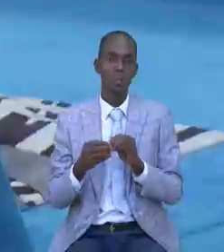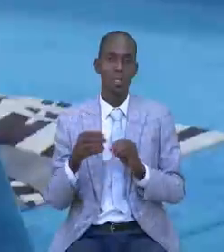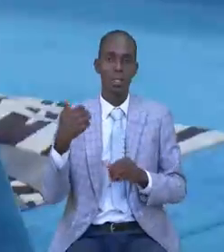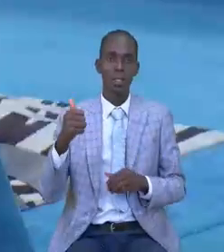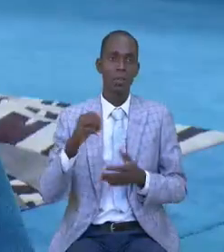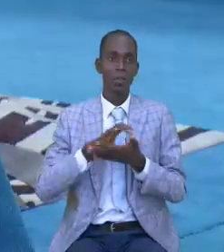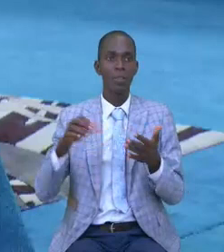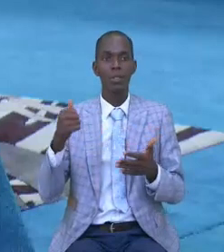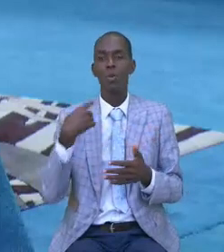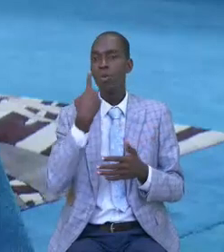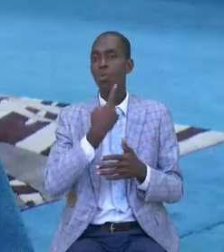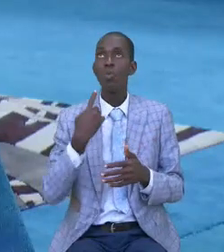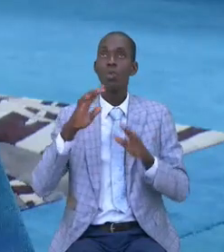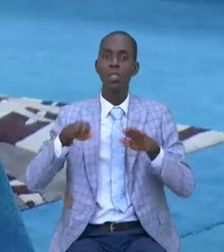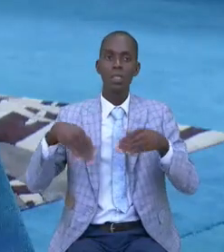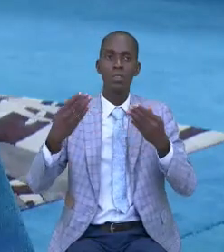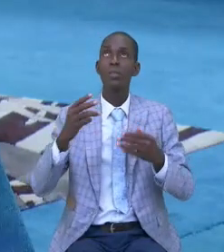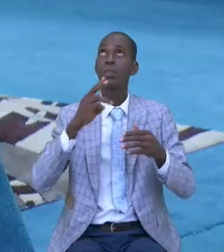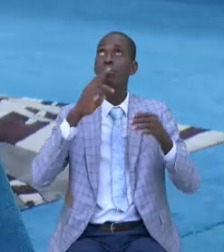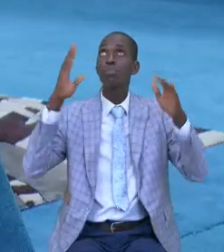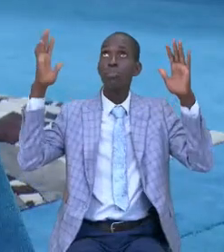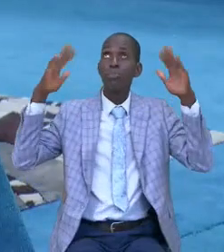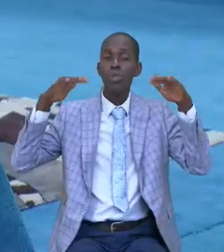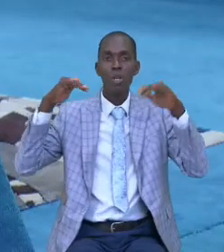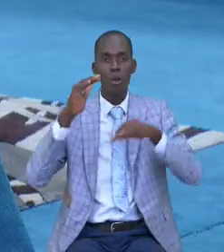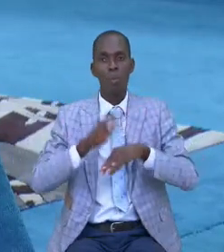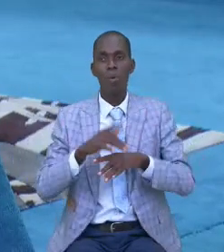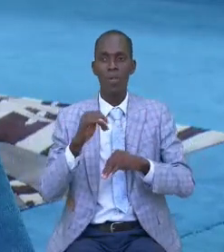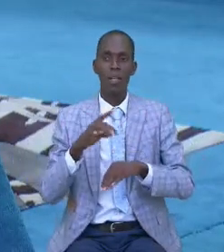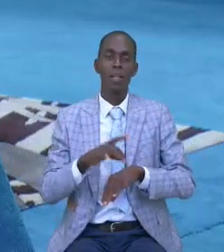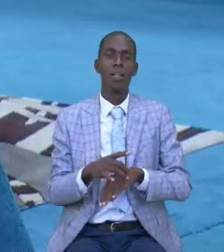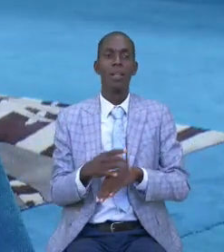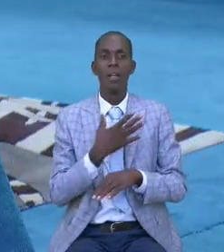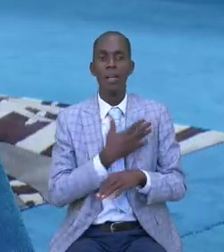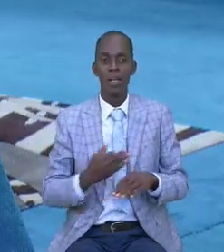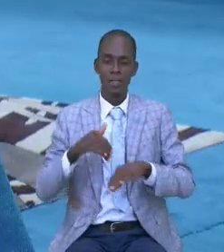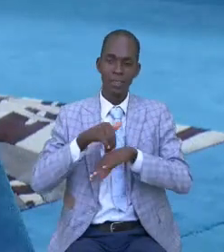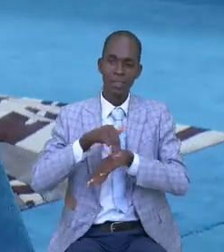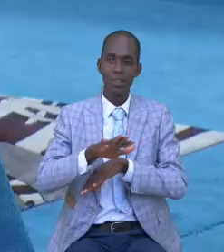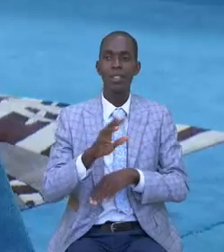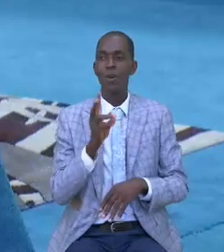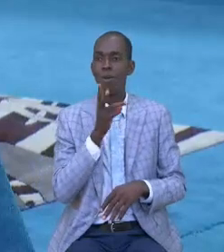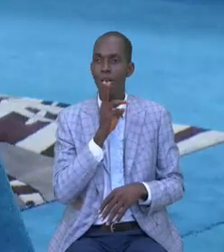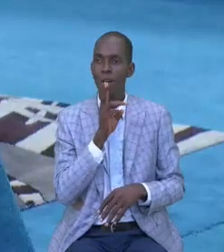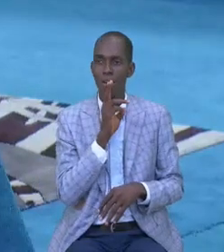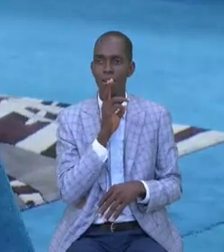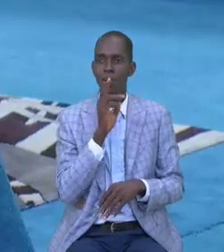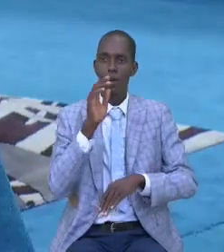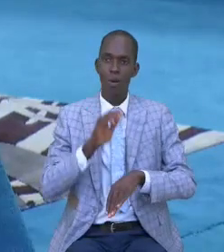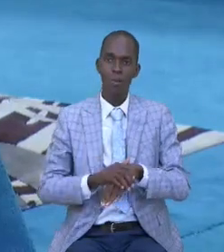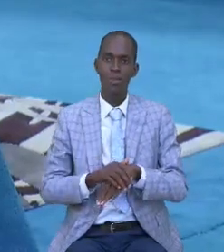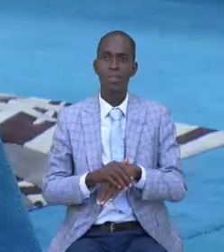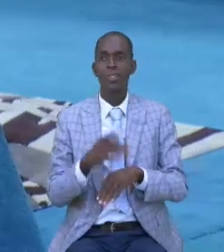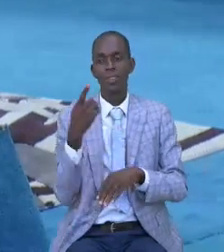who giveth rain upon the earth and sendeth waters upon